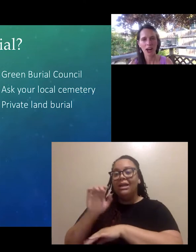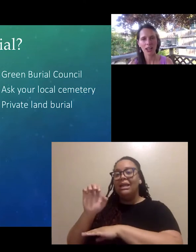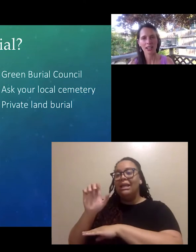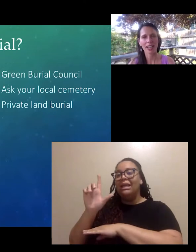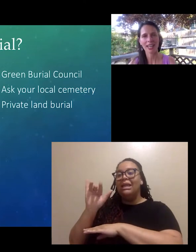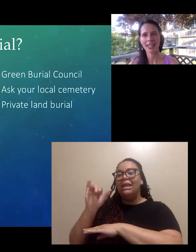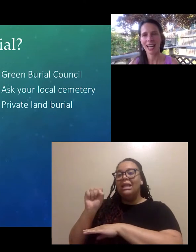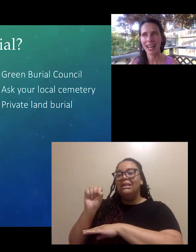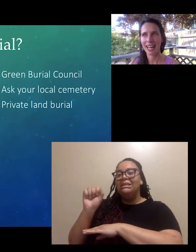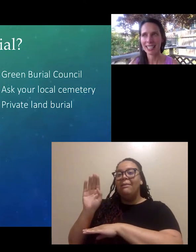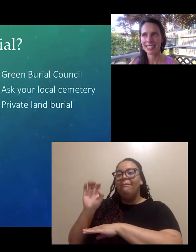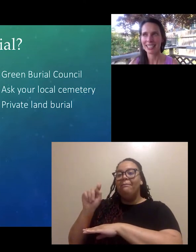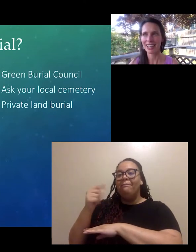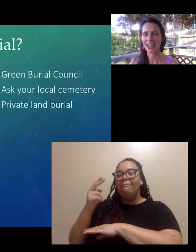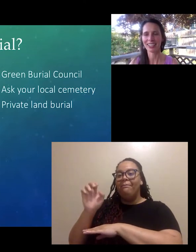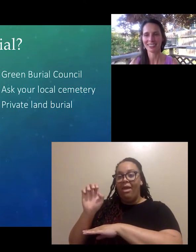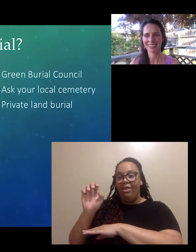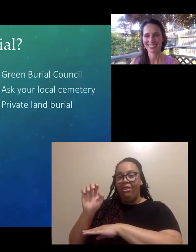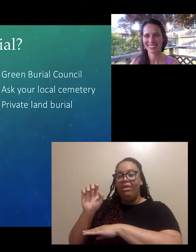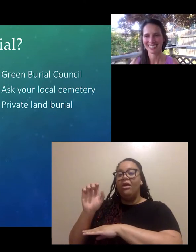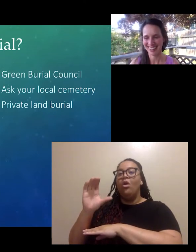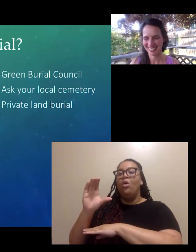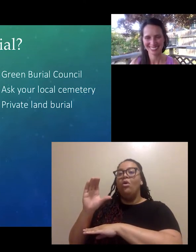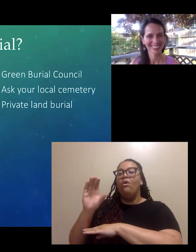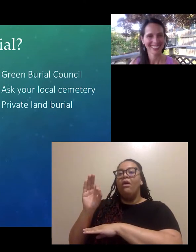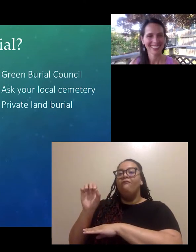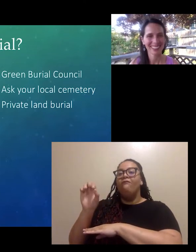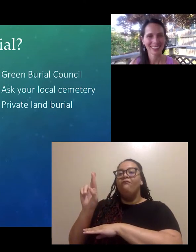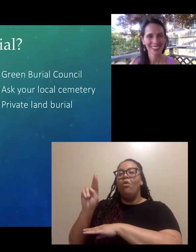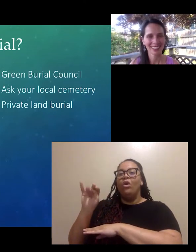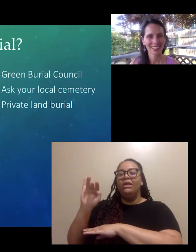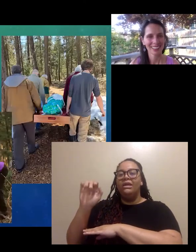F-O-R-N-I-E-R. Yeah.